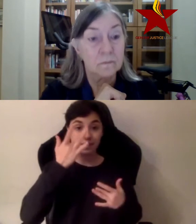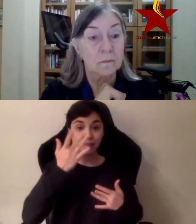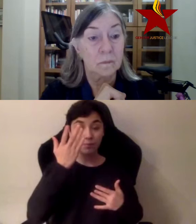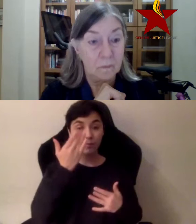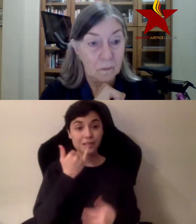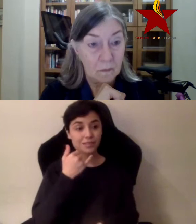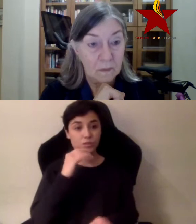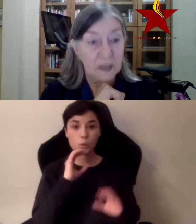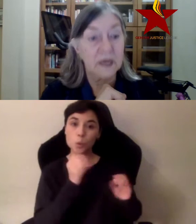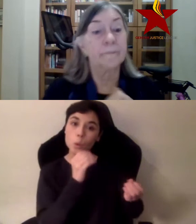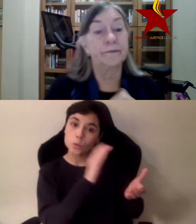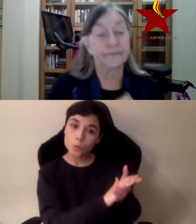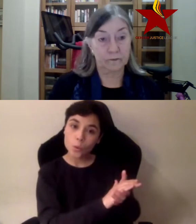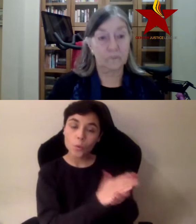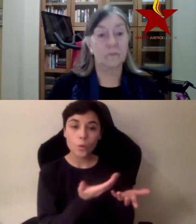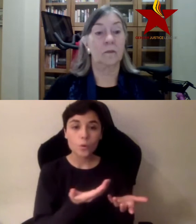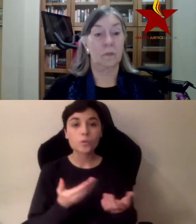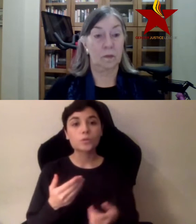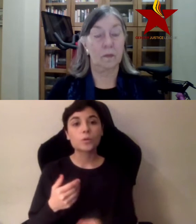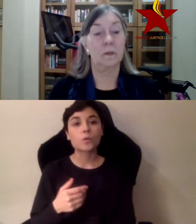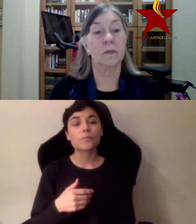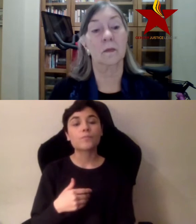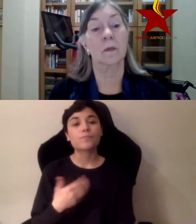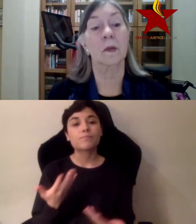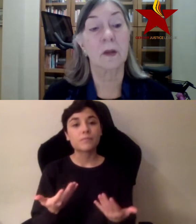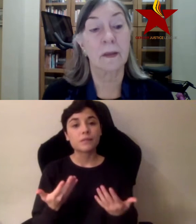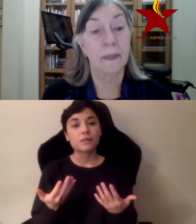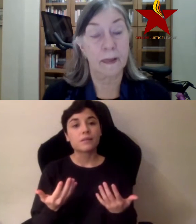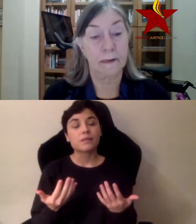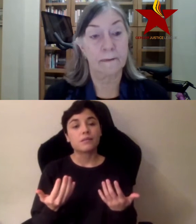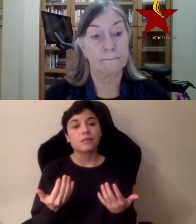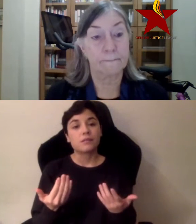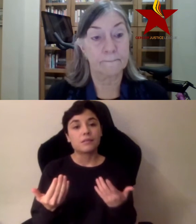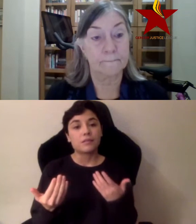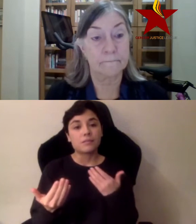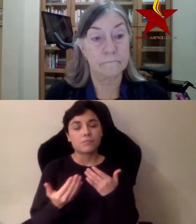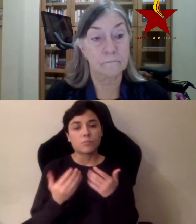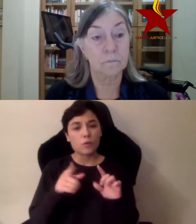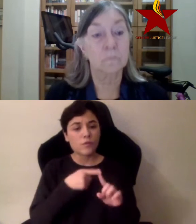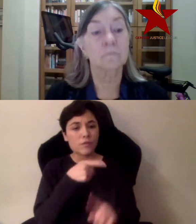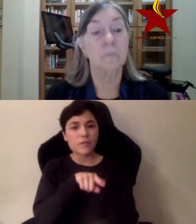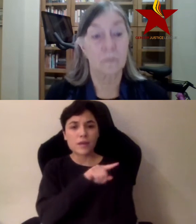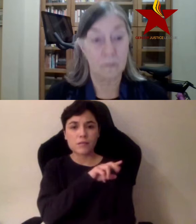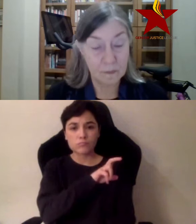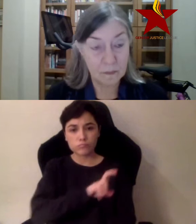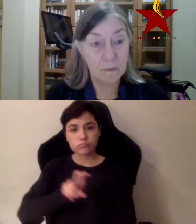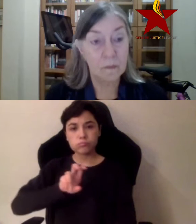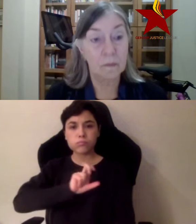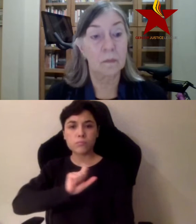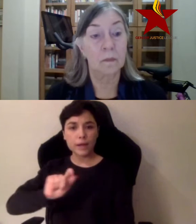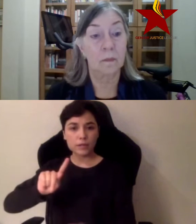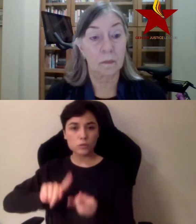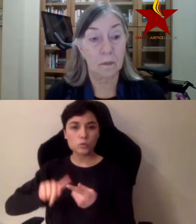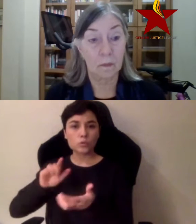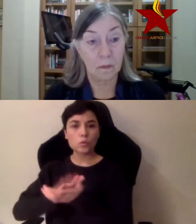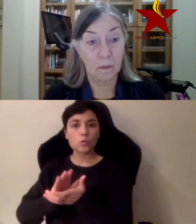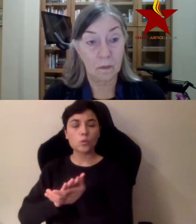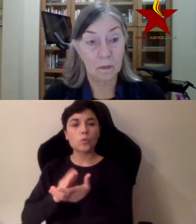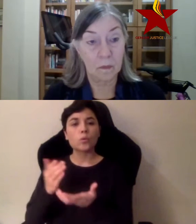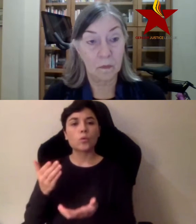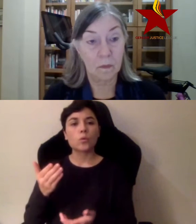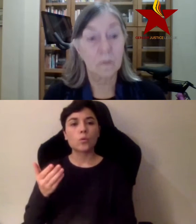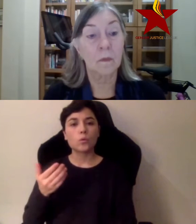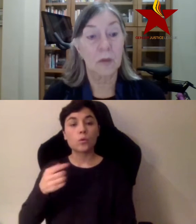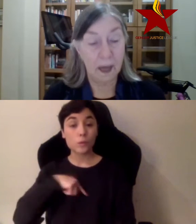one of the biggest things too. So even when they go back, we're understanding that, you know, there's all these barriers now, less kids in the school,